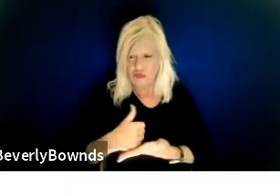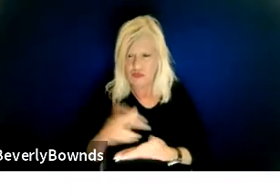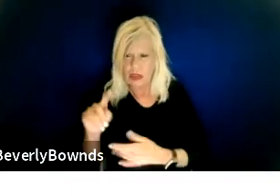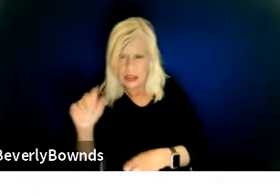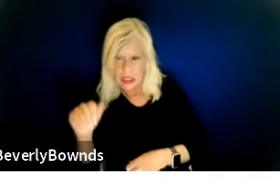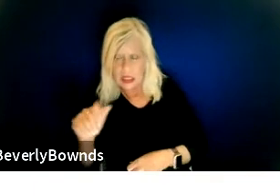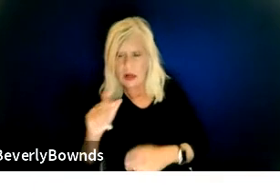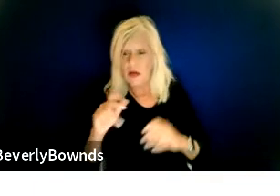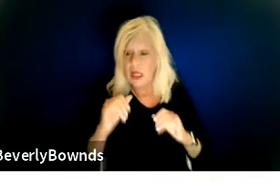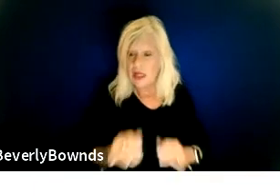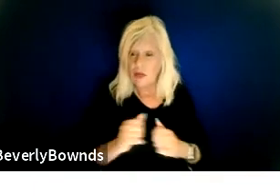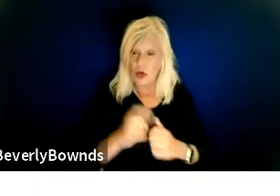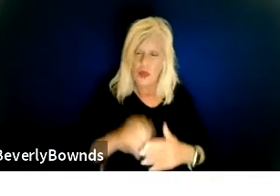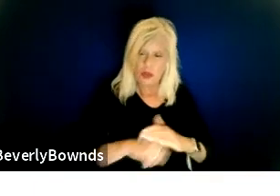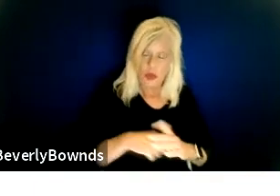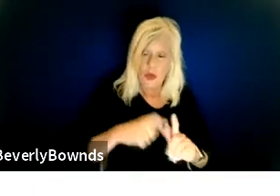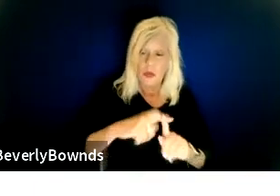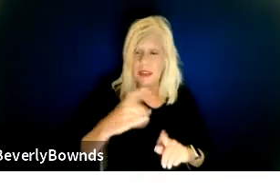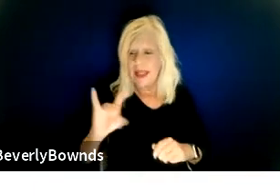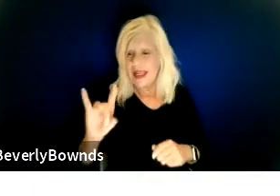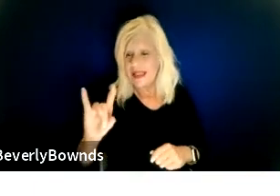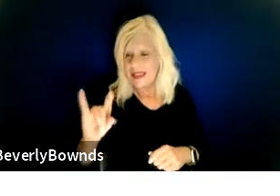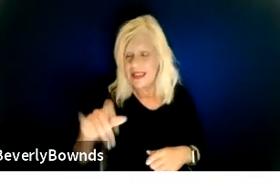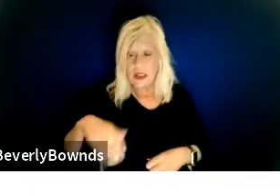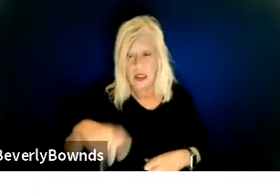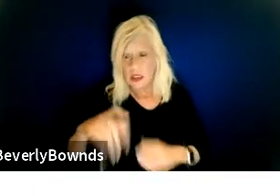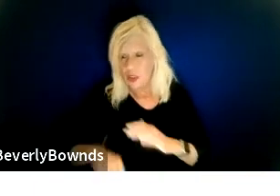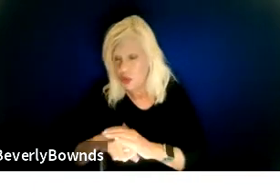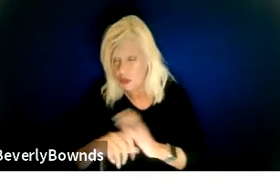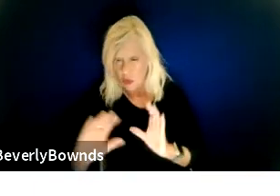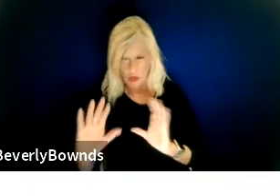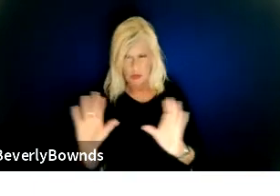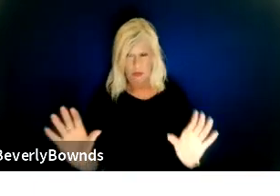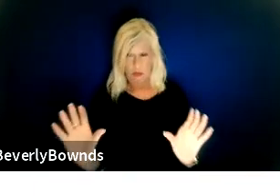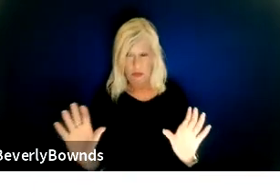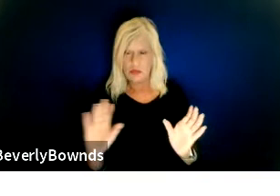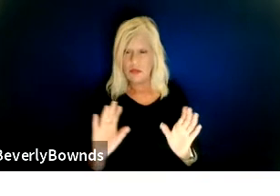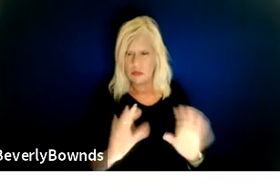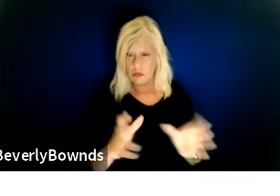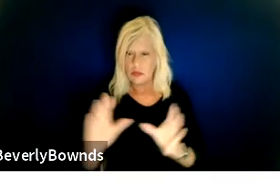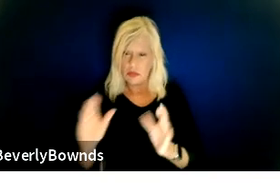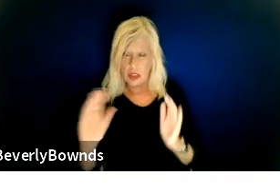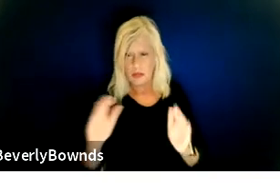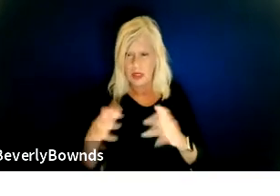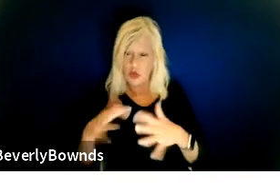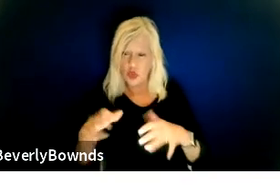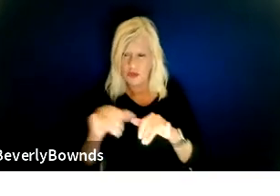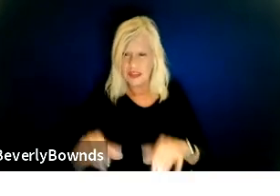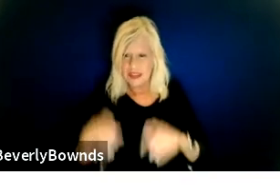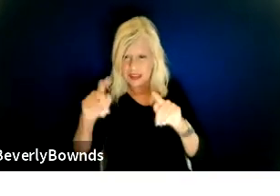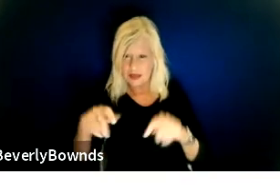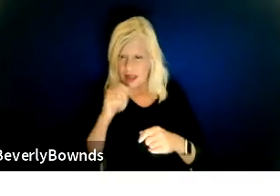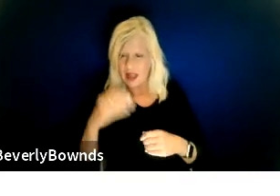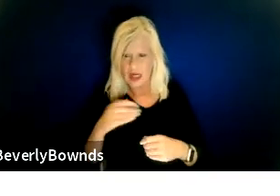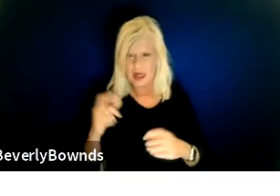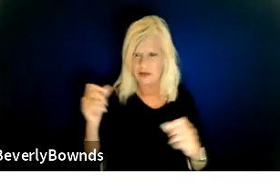have had a stroke, as well as 18 who have not had a stroke, as a comparison of a nervous system that does not have this